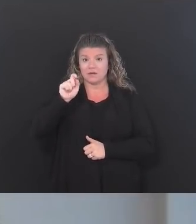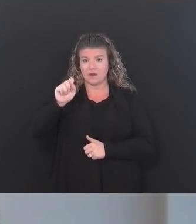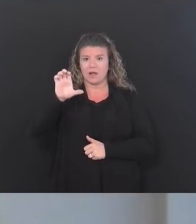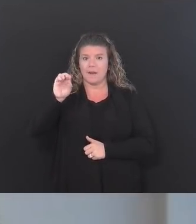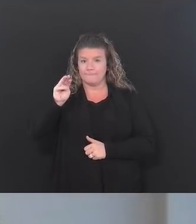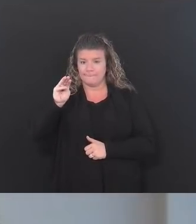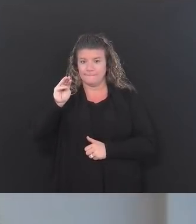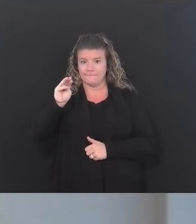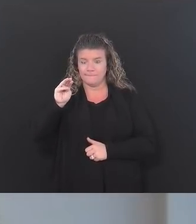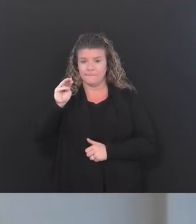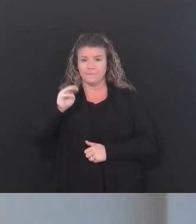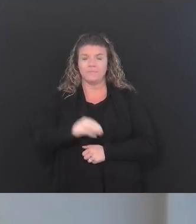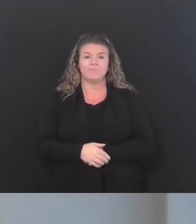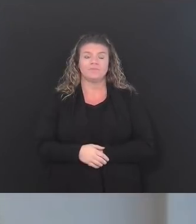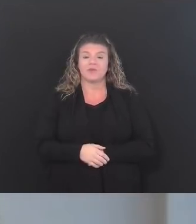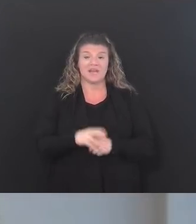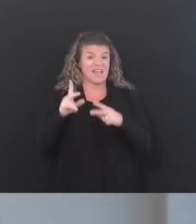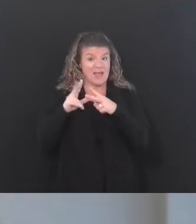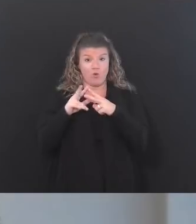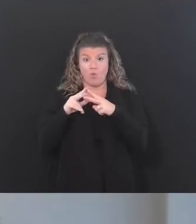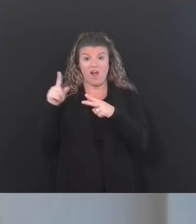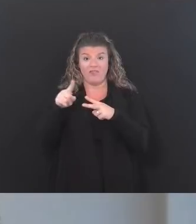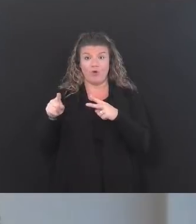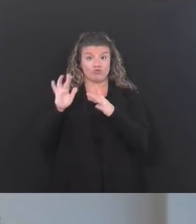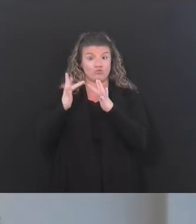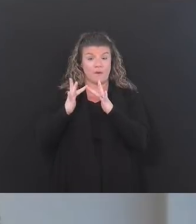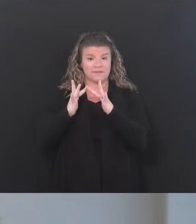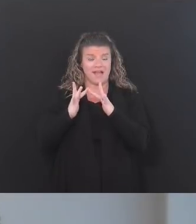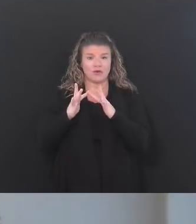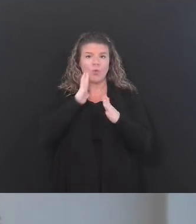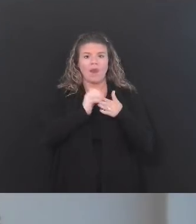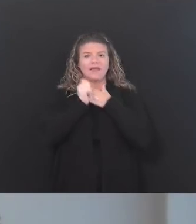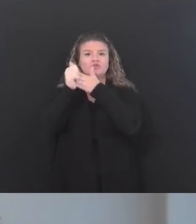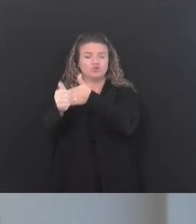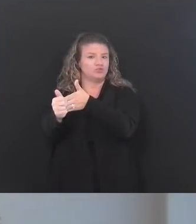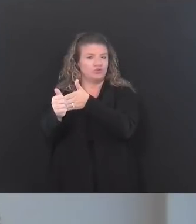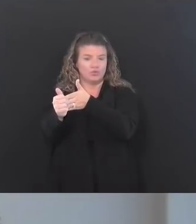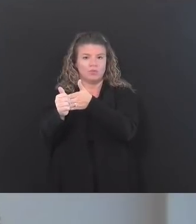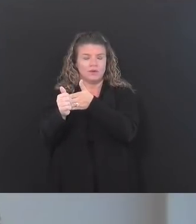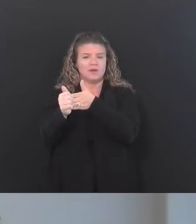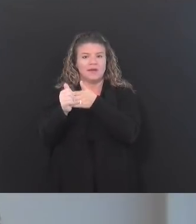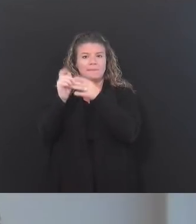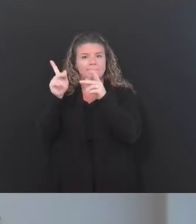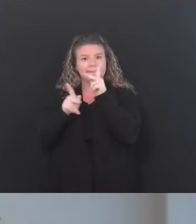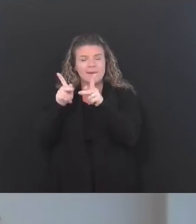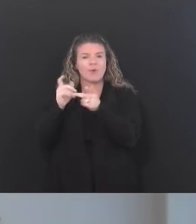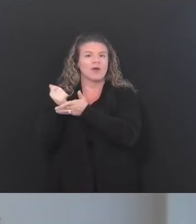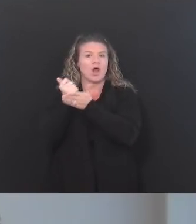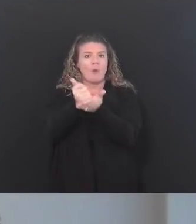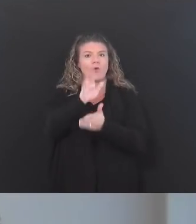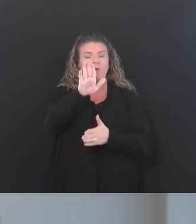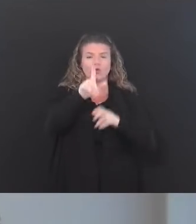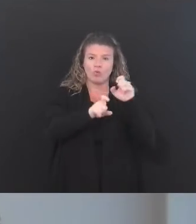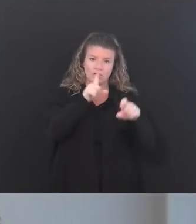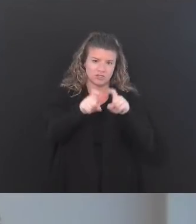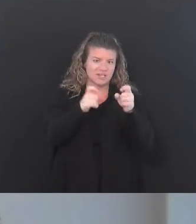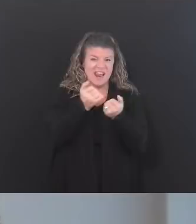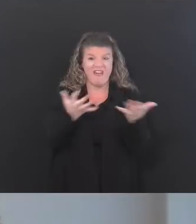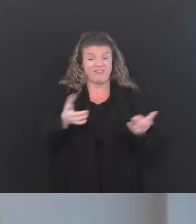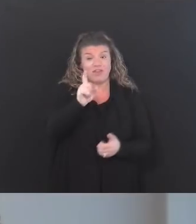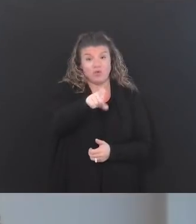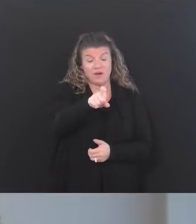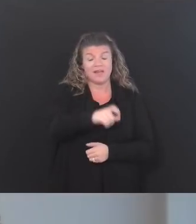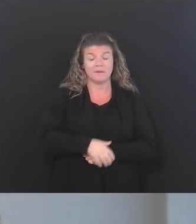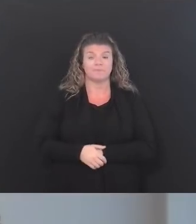wvfrn.com. So either one of those websites can lead you to individuals that can help you with questions. Our